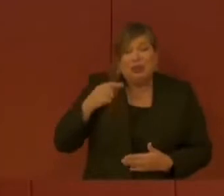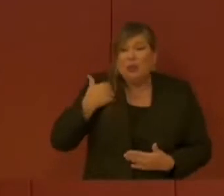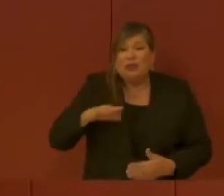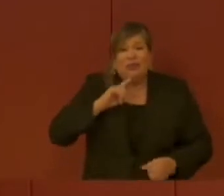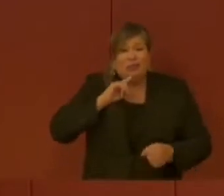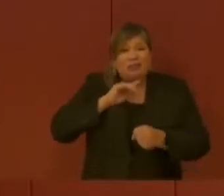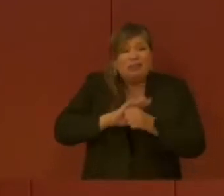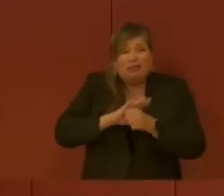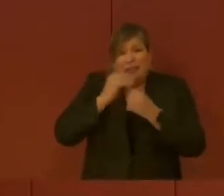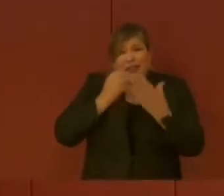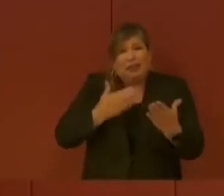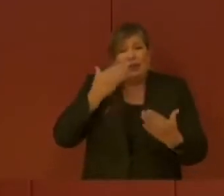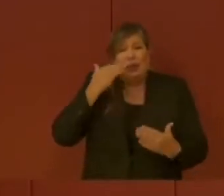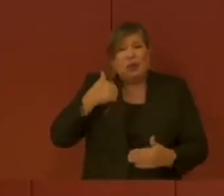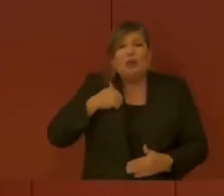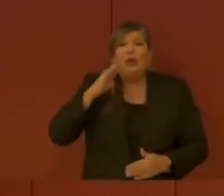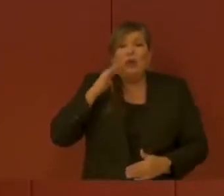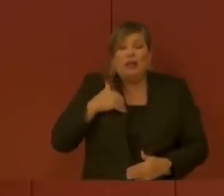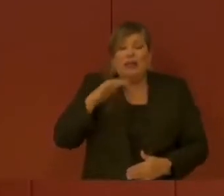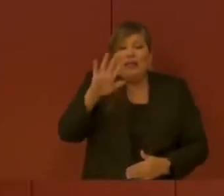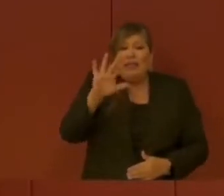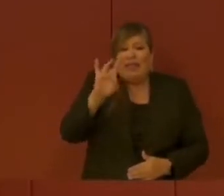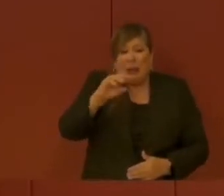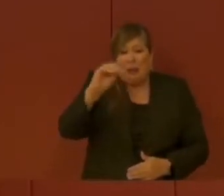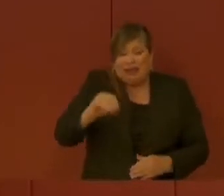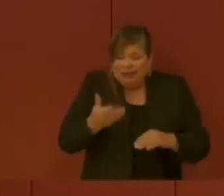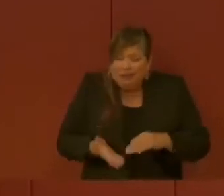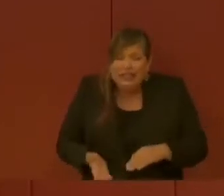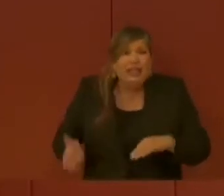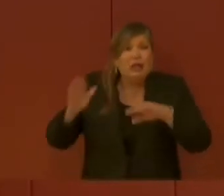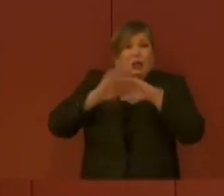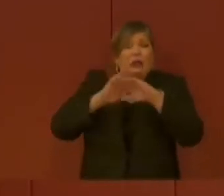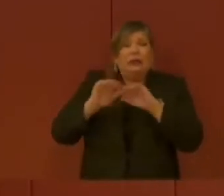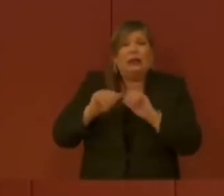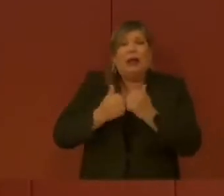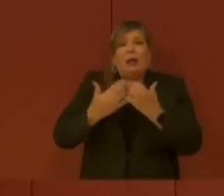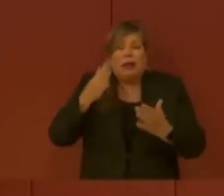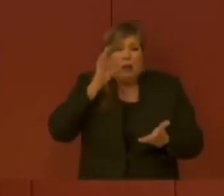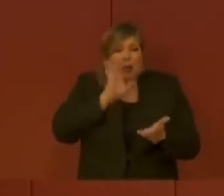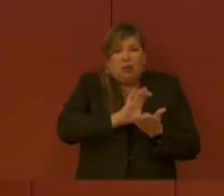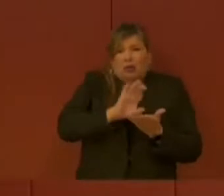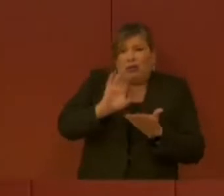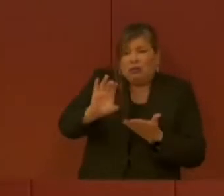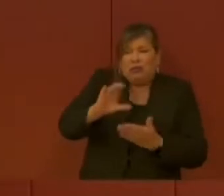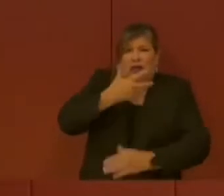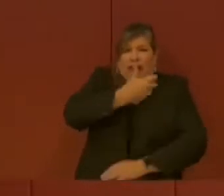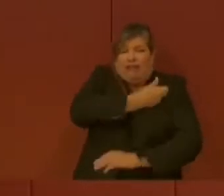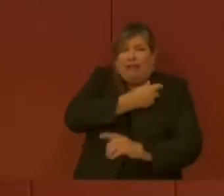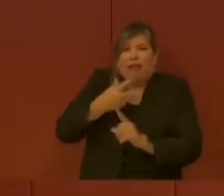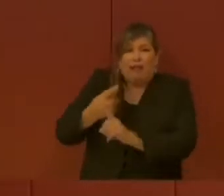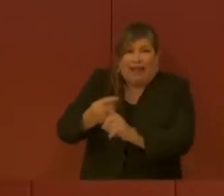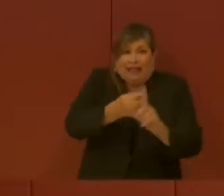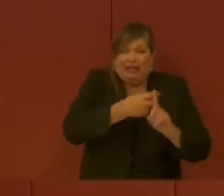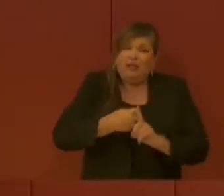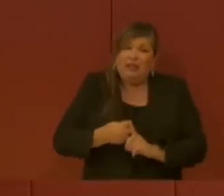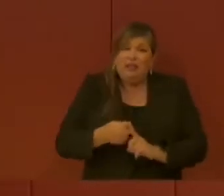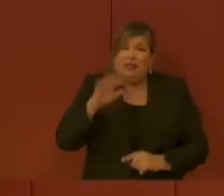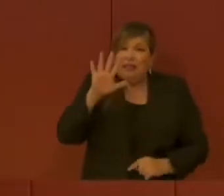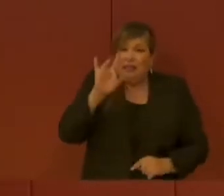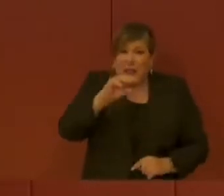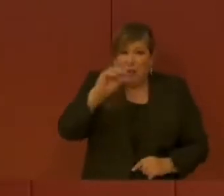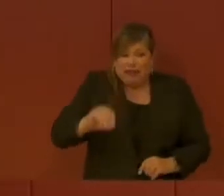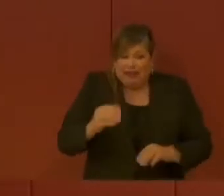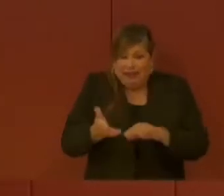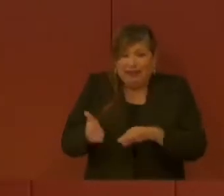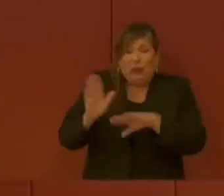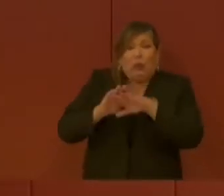increase in week-over-week allocations of vaccines, 58% increase. We